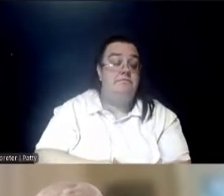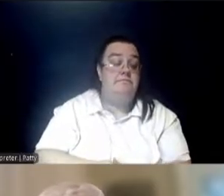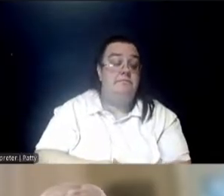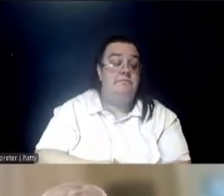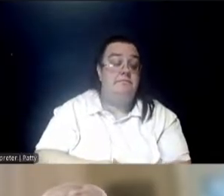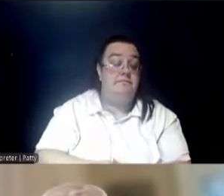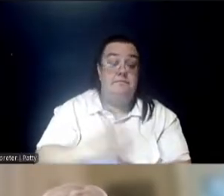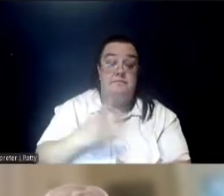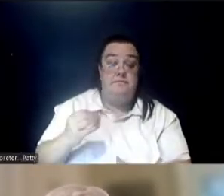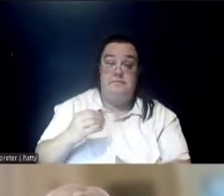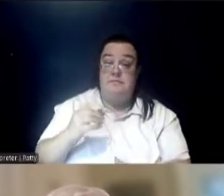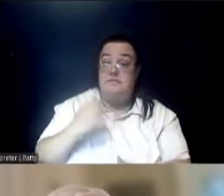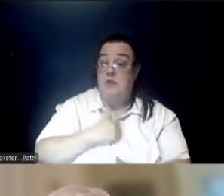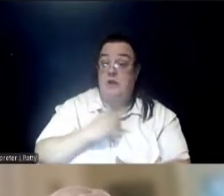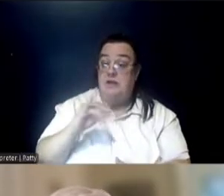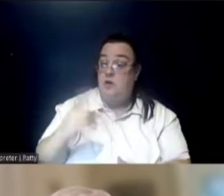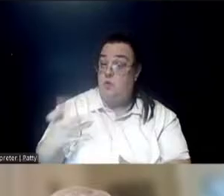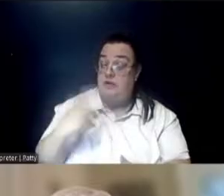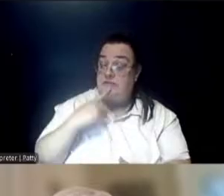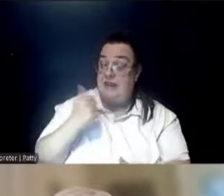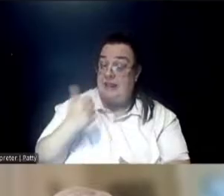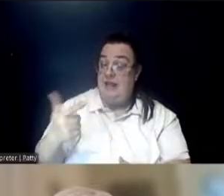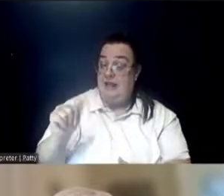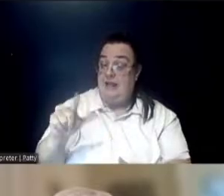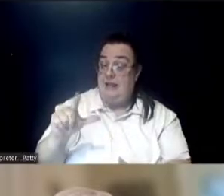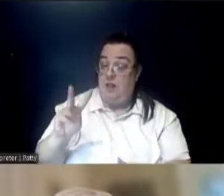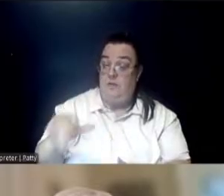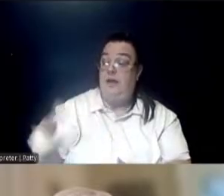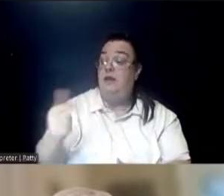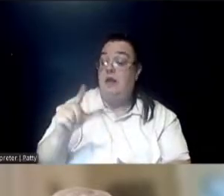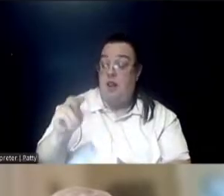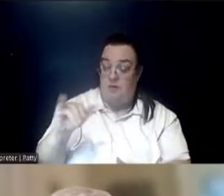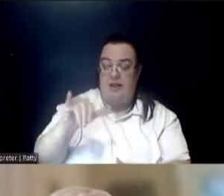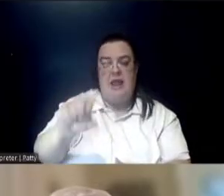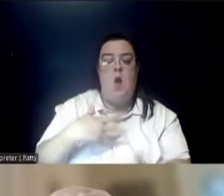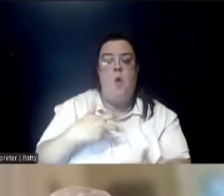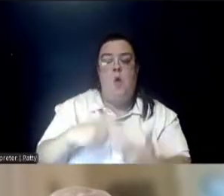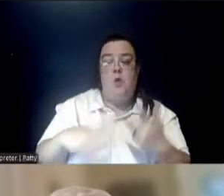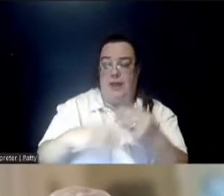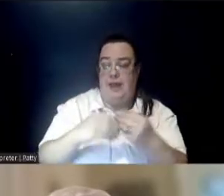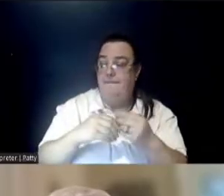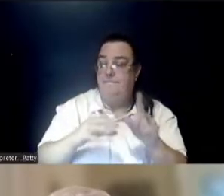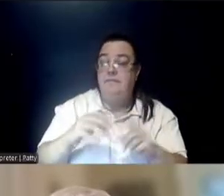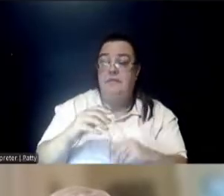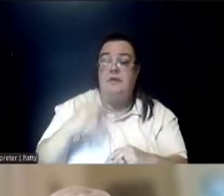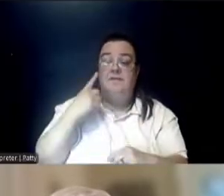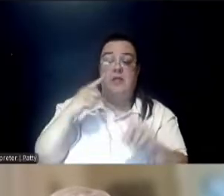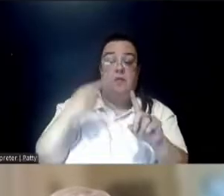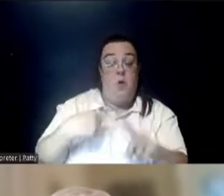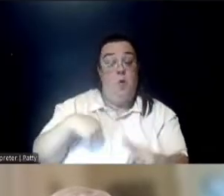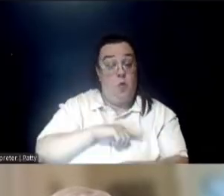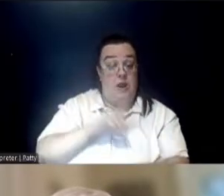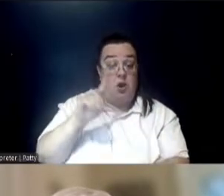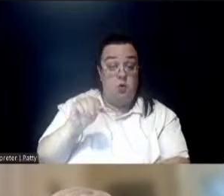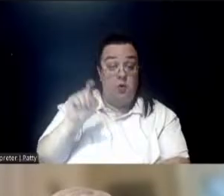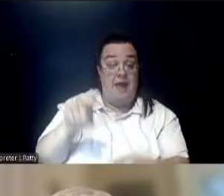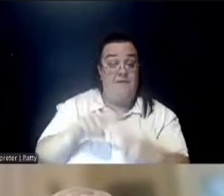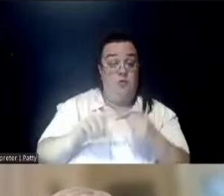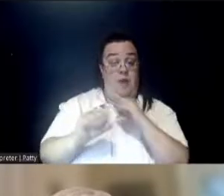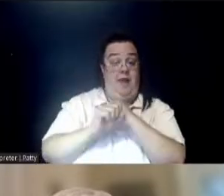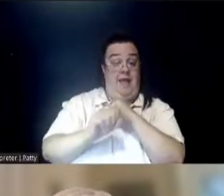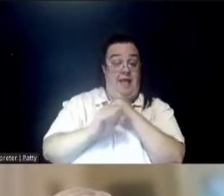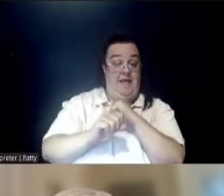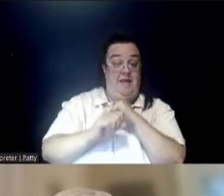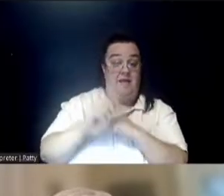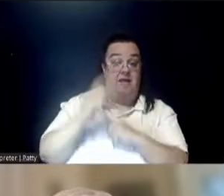Did you want to come in, Mr. Galloway? I did want to come in just for the point of we do have to advertise for a